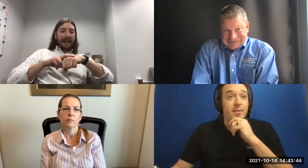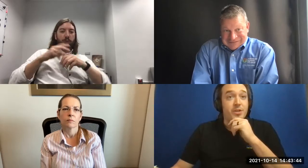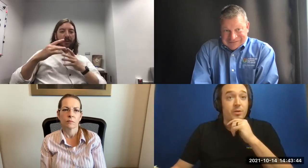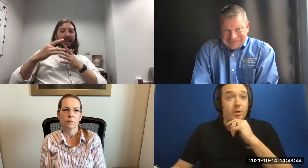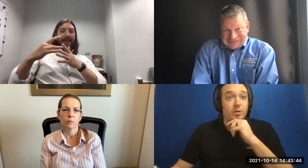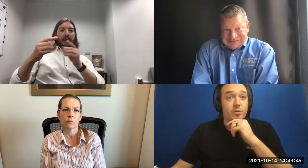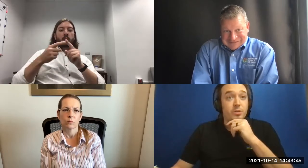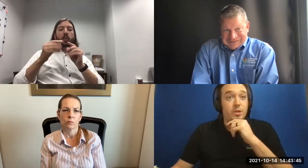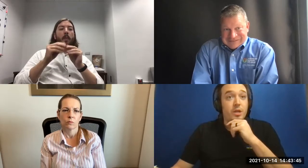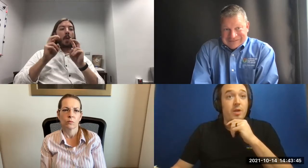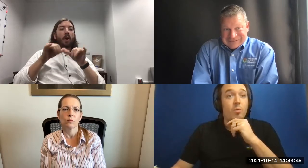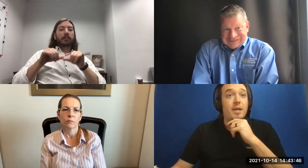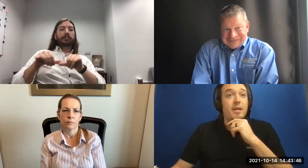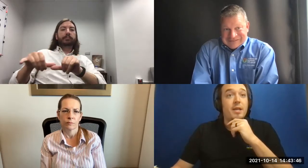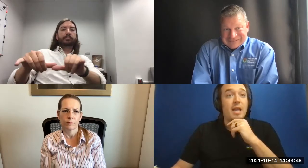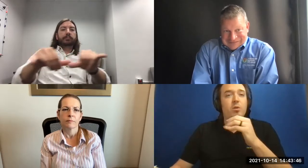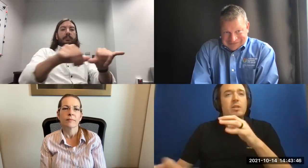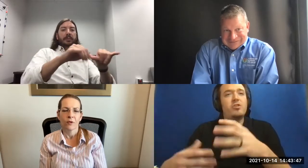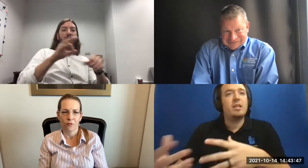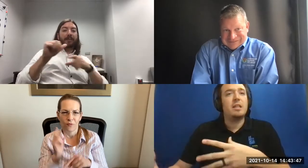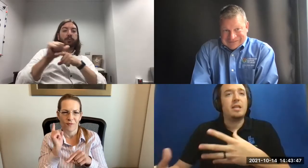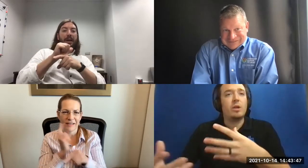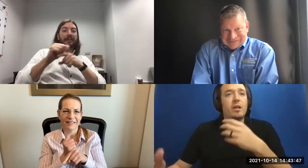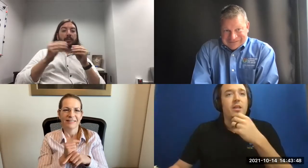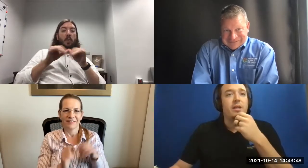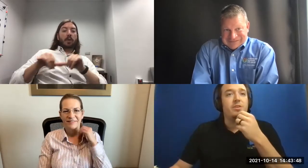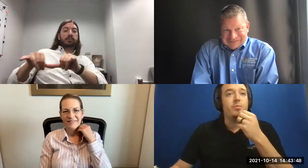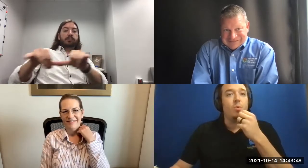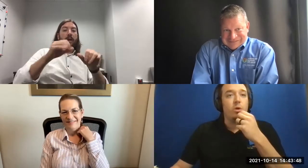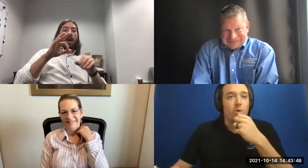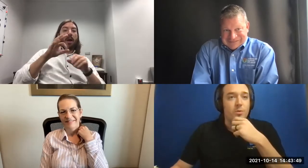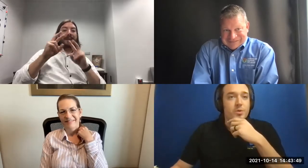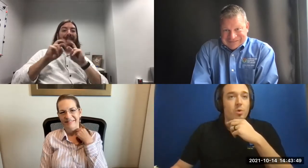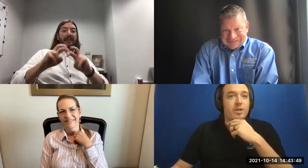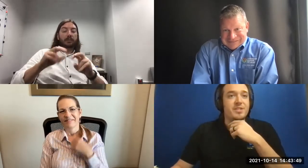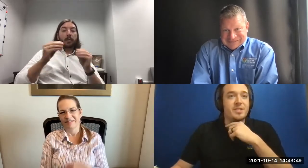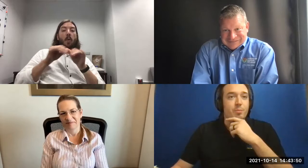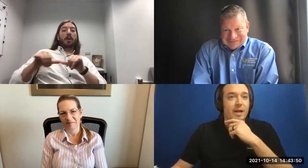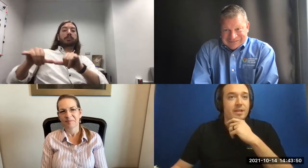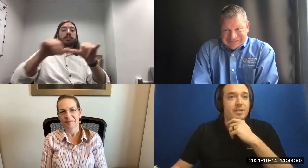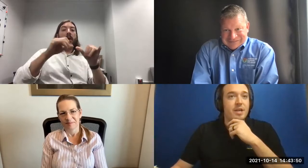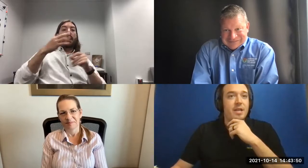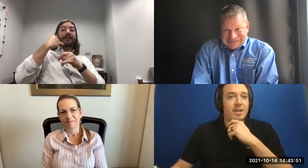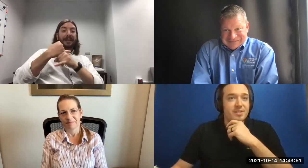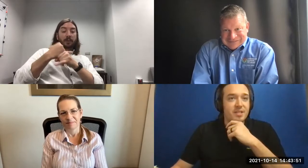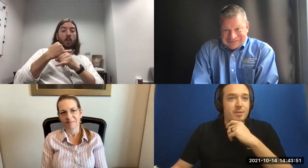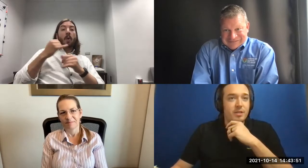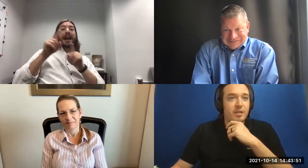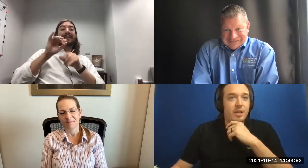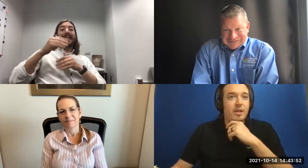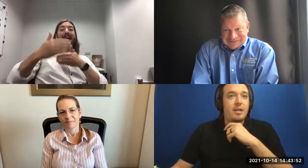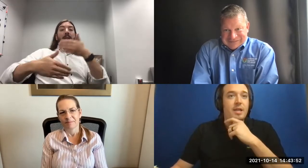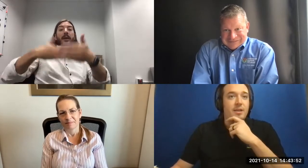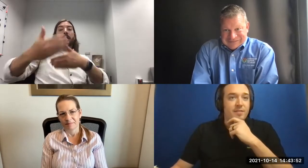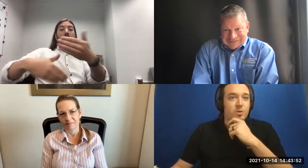is established and grows, it will naturally organically lead to more norms or consistent practice in